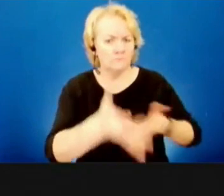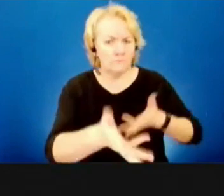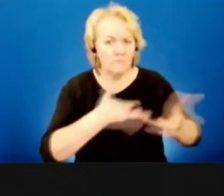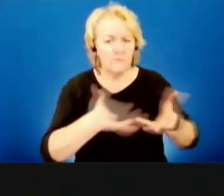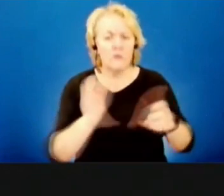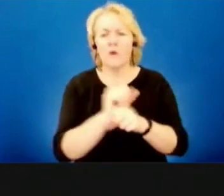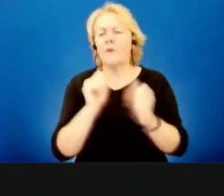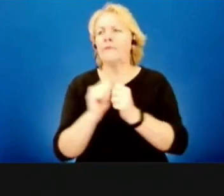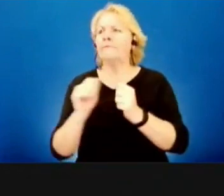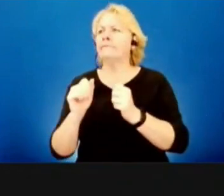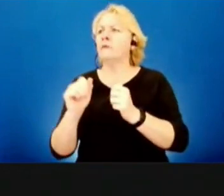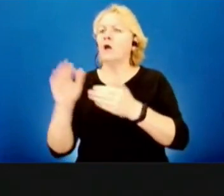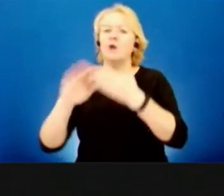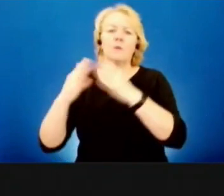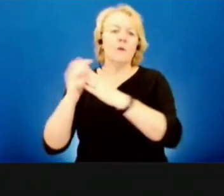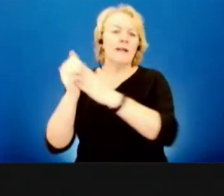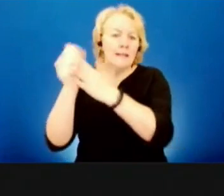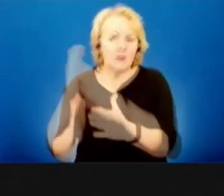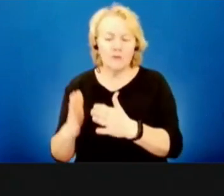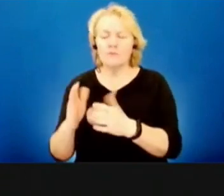community leaders, those that